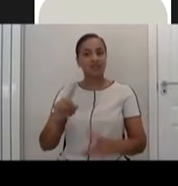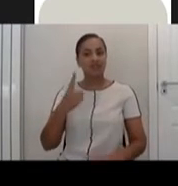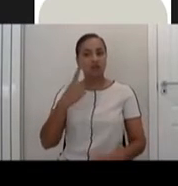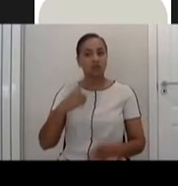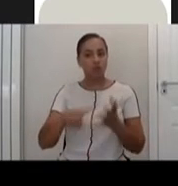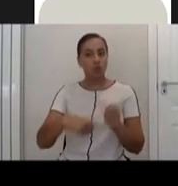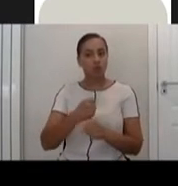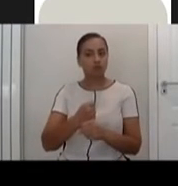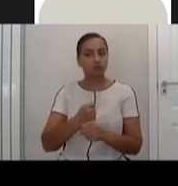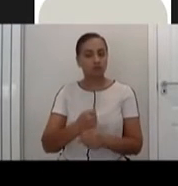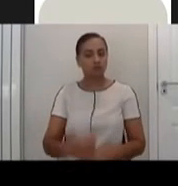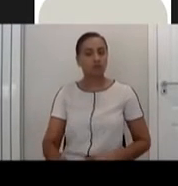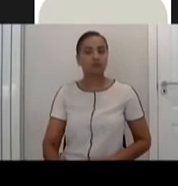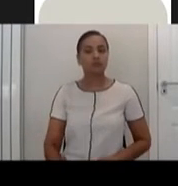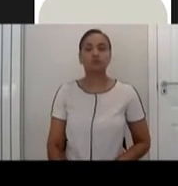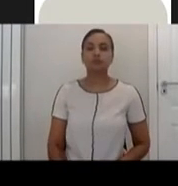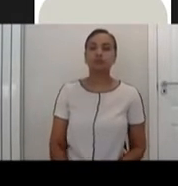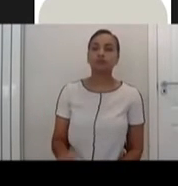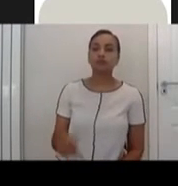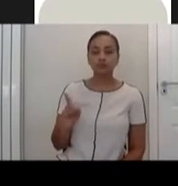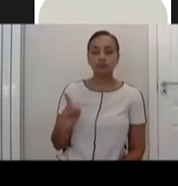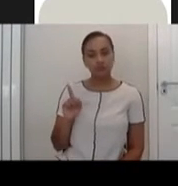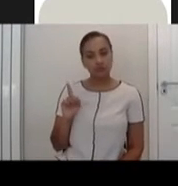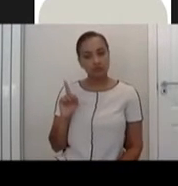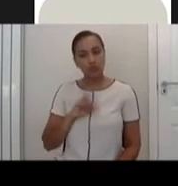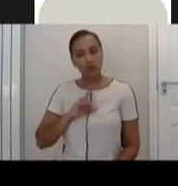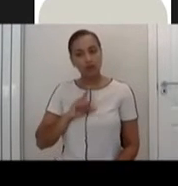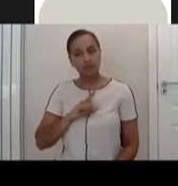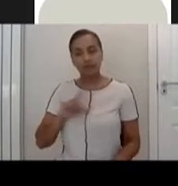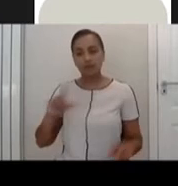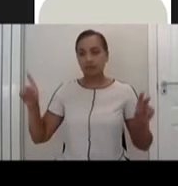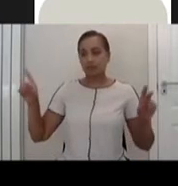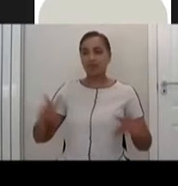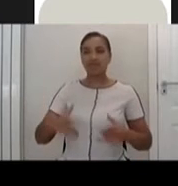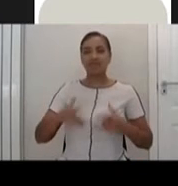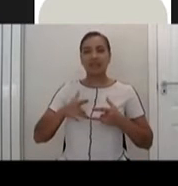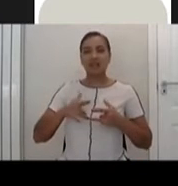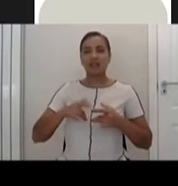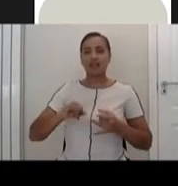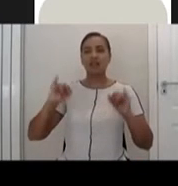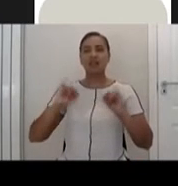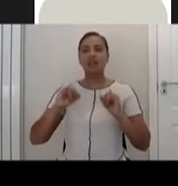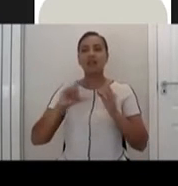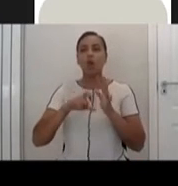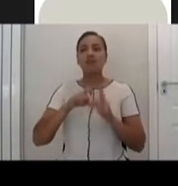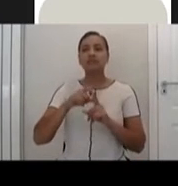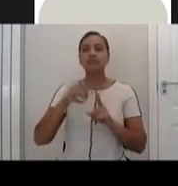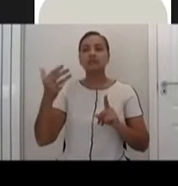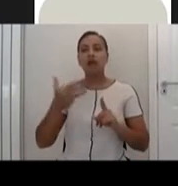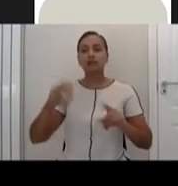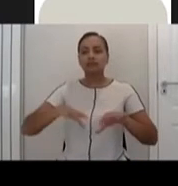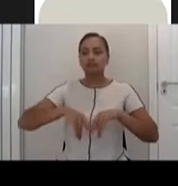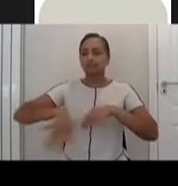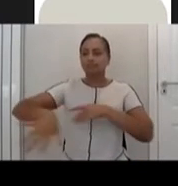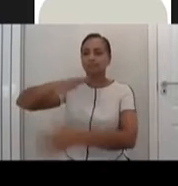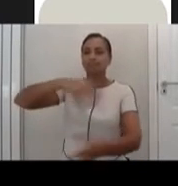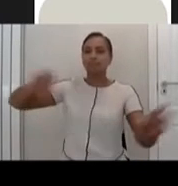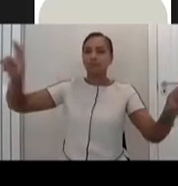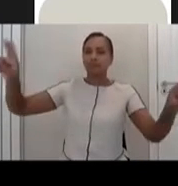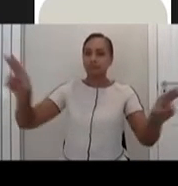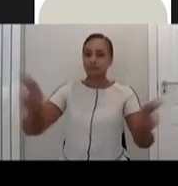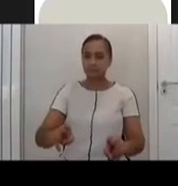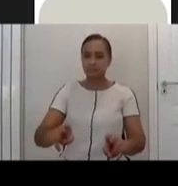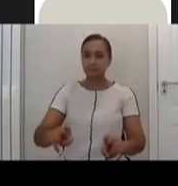and that's due to the reduction in circulation of the virus. In terms of our